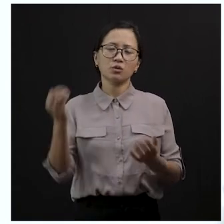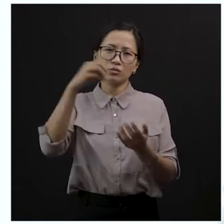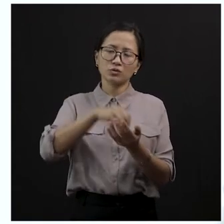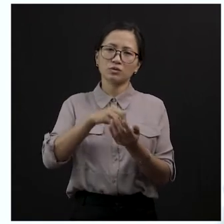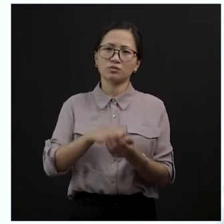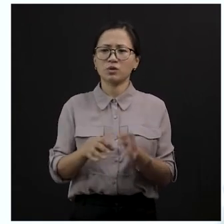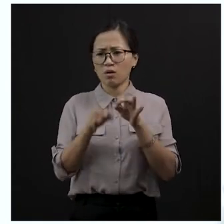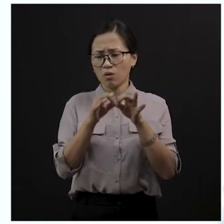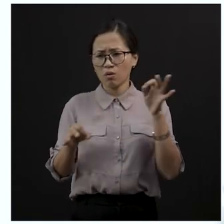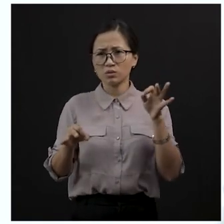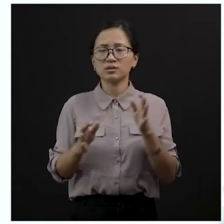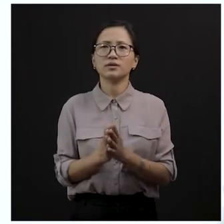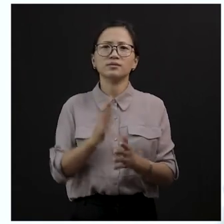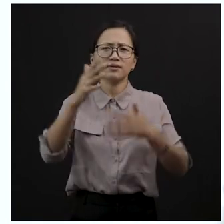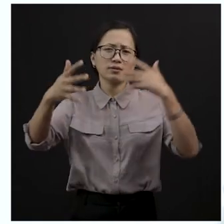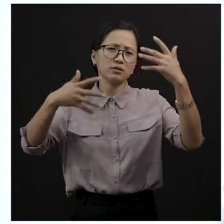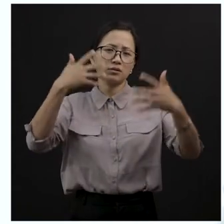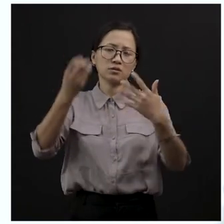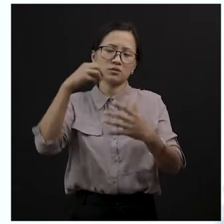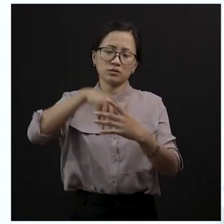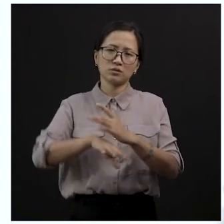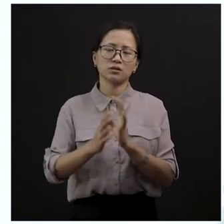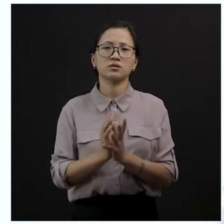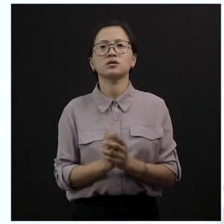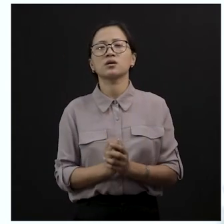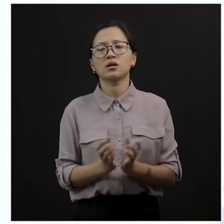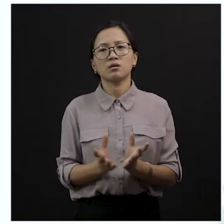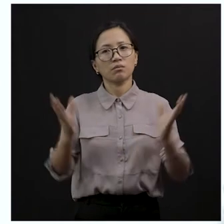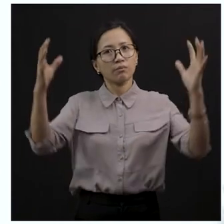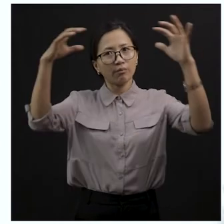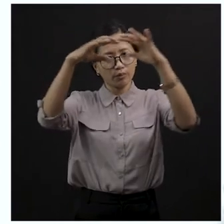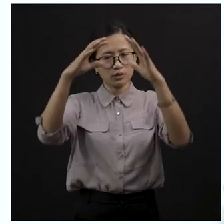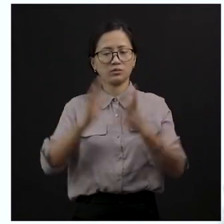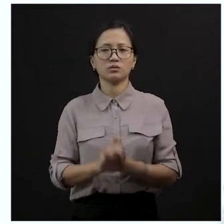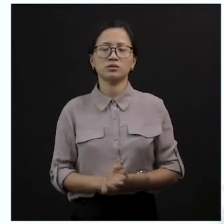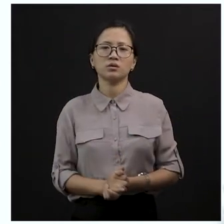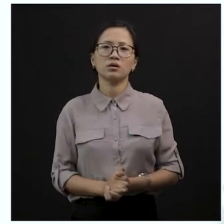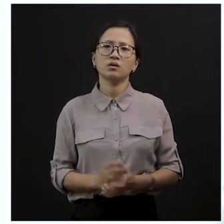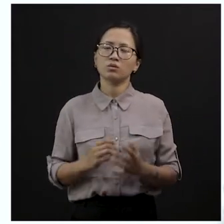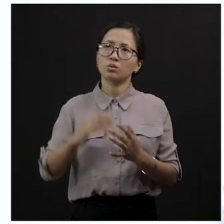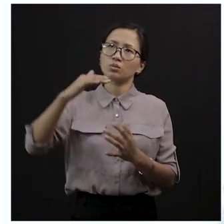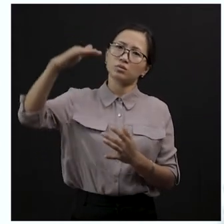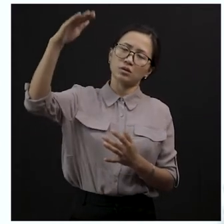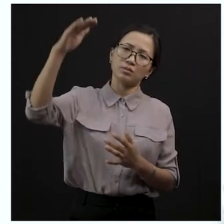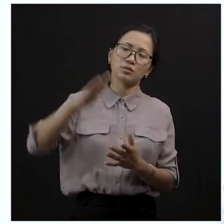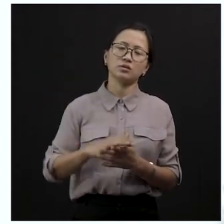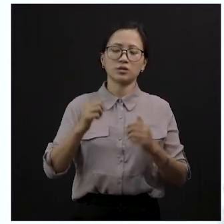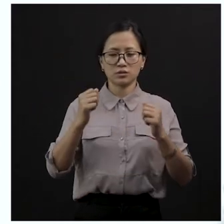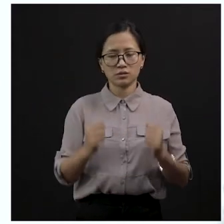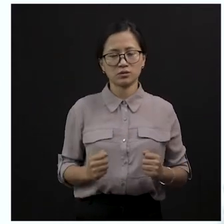some hot air inside the balloon. And when the balloon goes up, they can